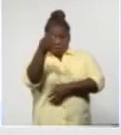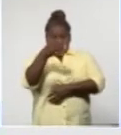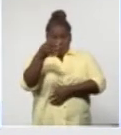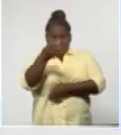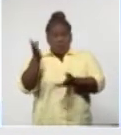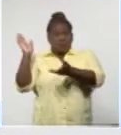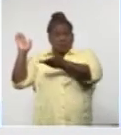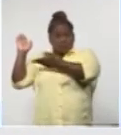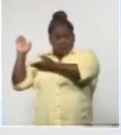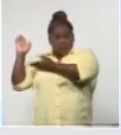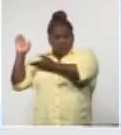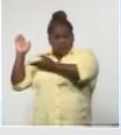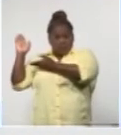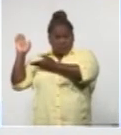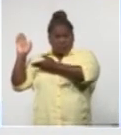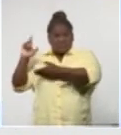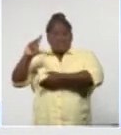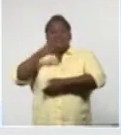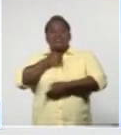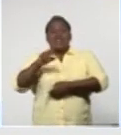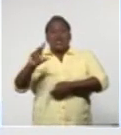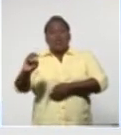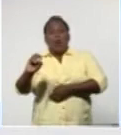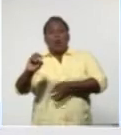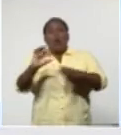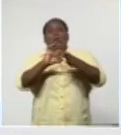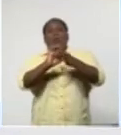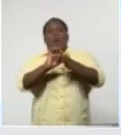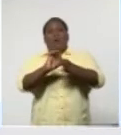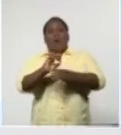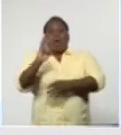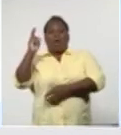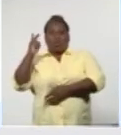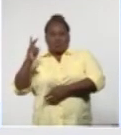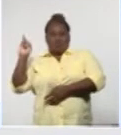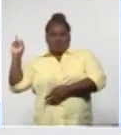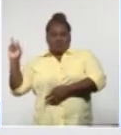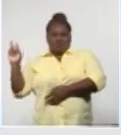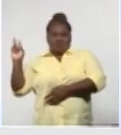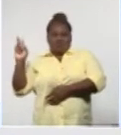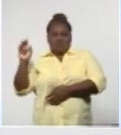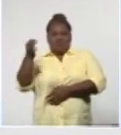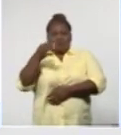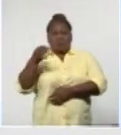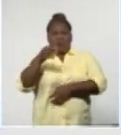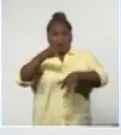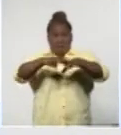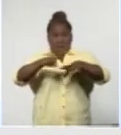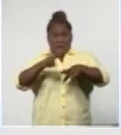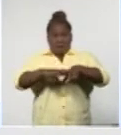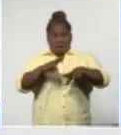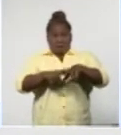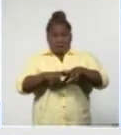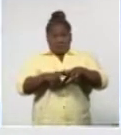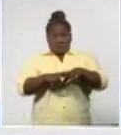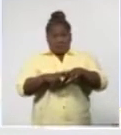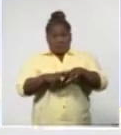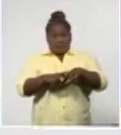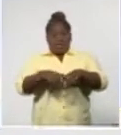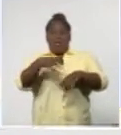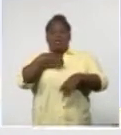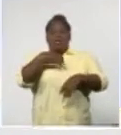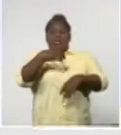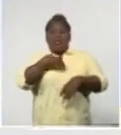diagnosed cases belong to Havana, distributed in 2 municipalities. And Havana remains at the top